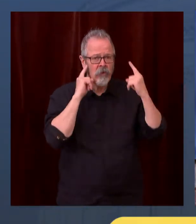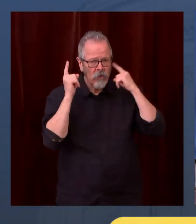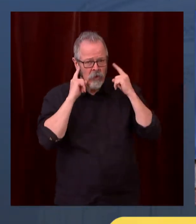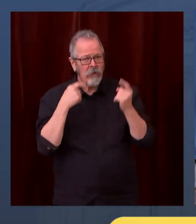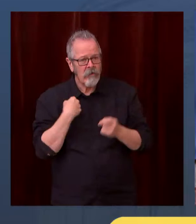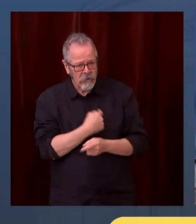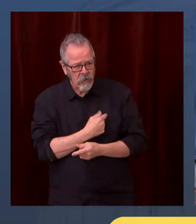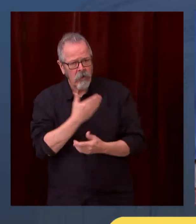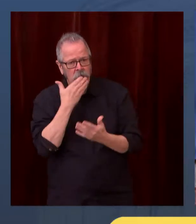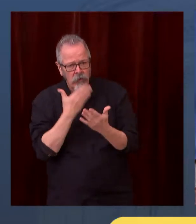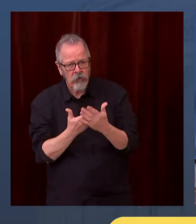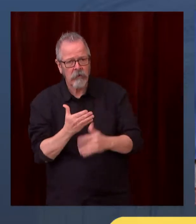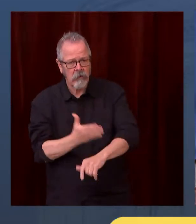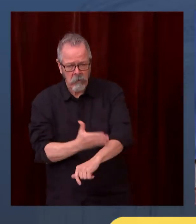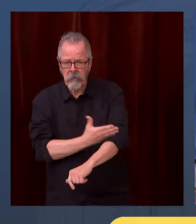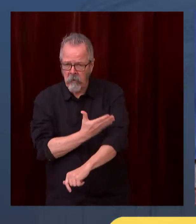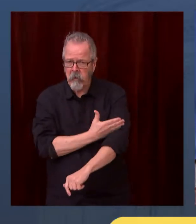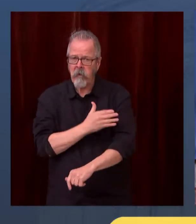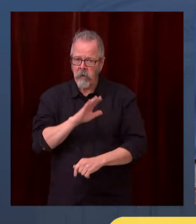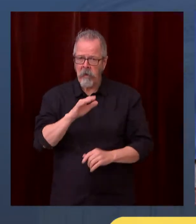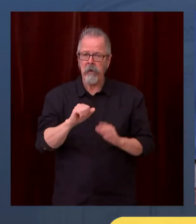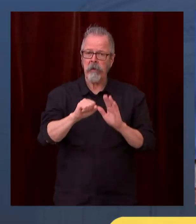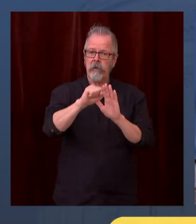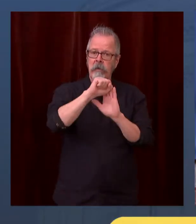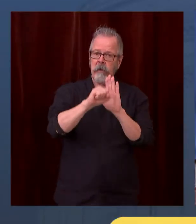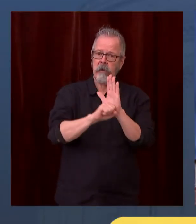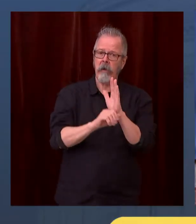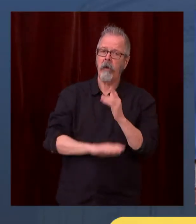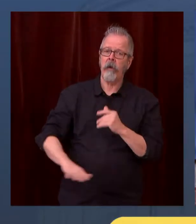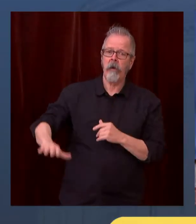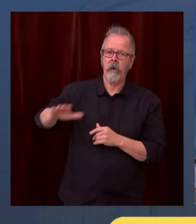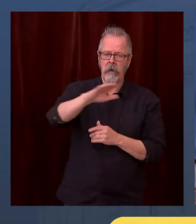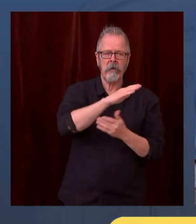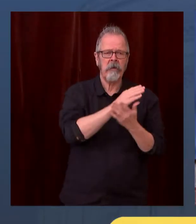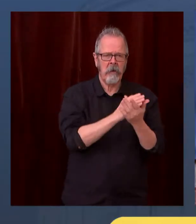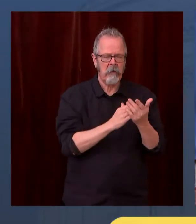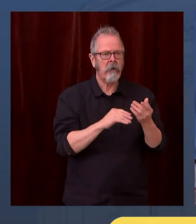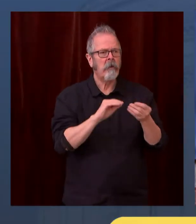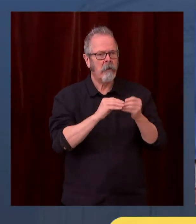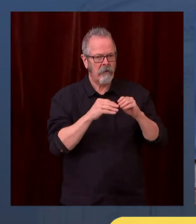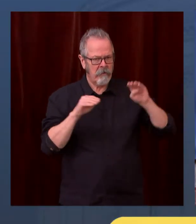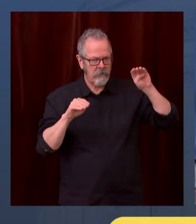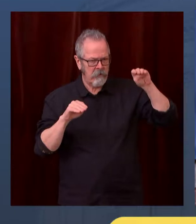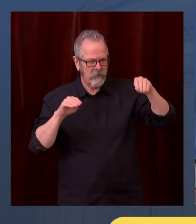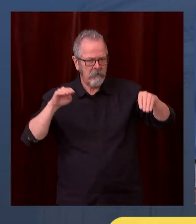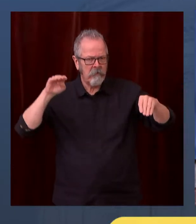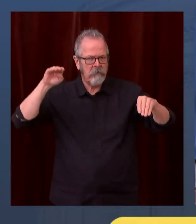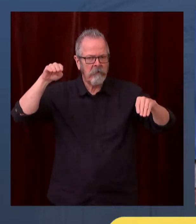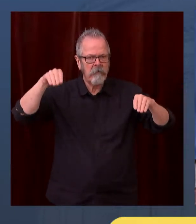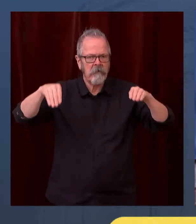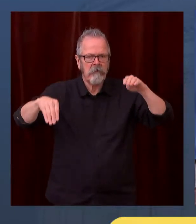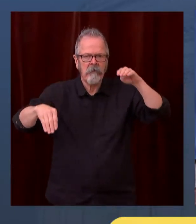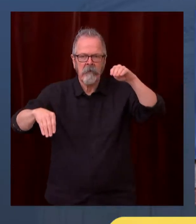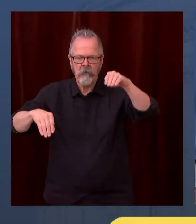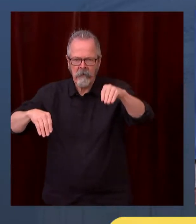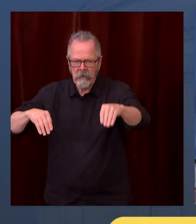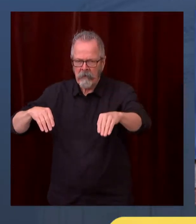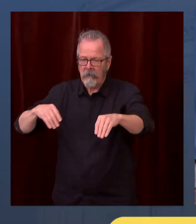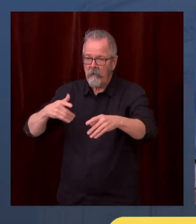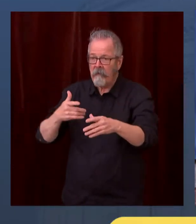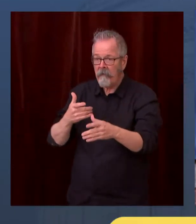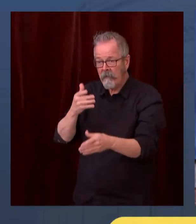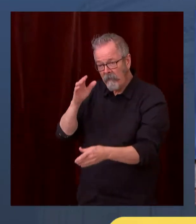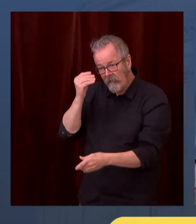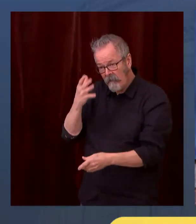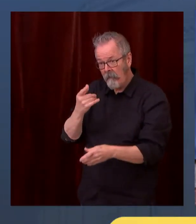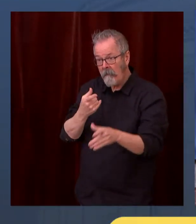some declining numbers in our state, but we got to understand this is a long road. We do have